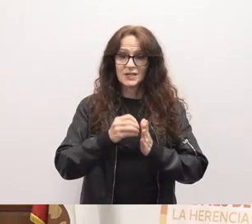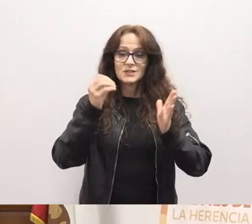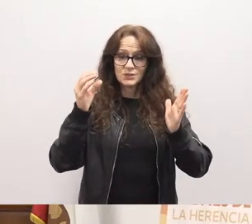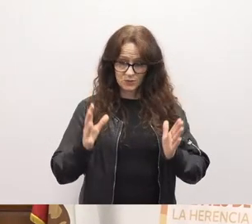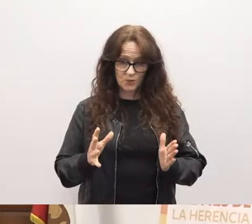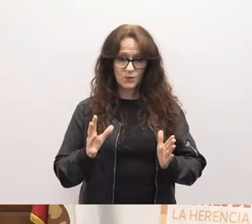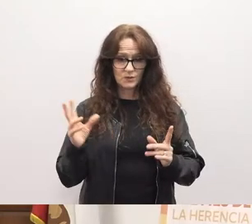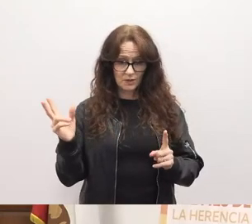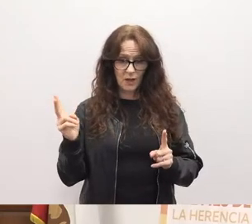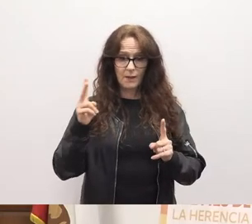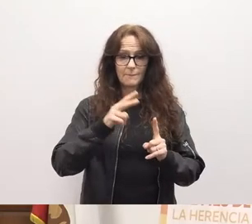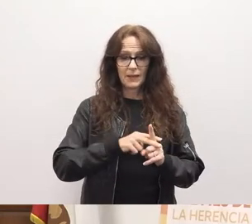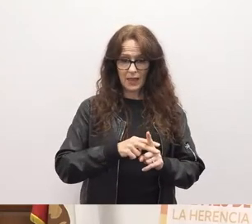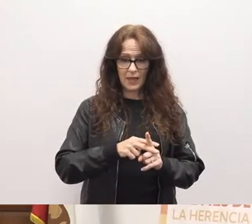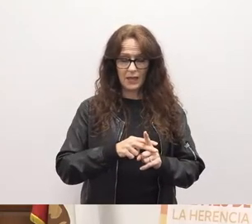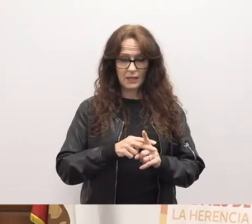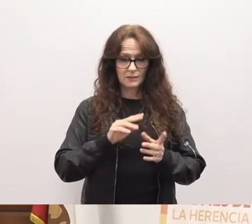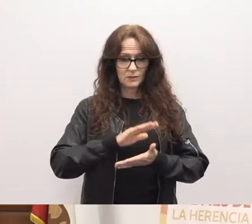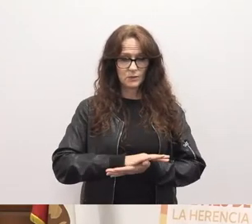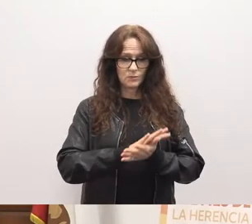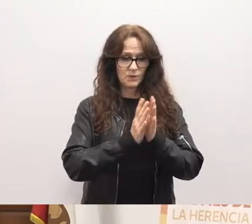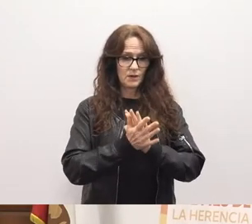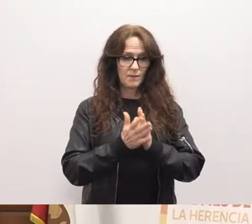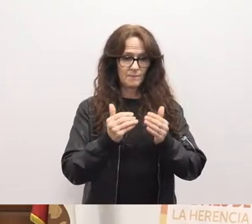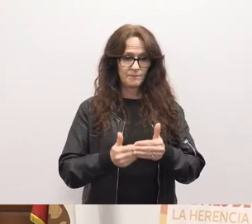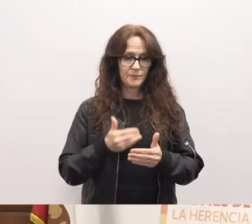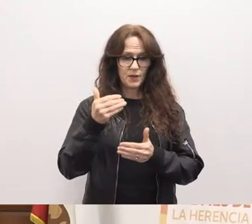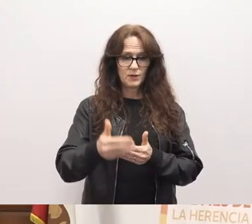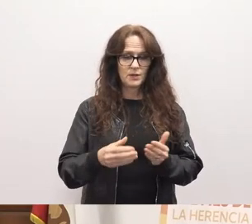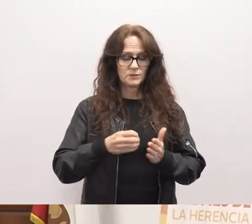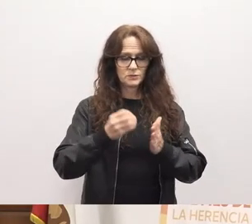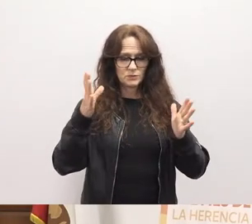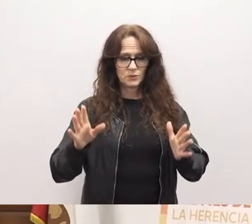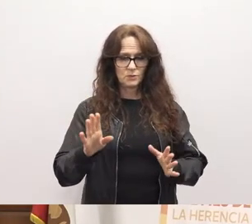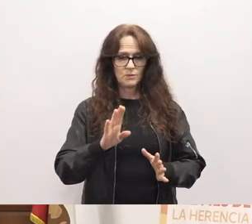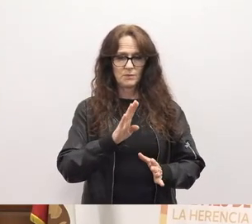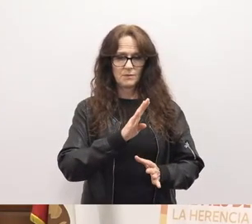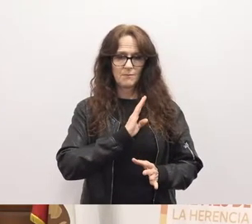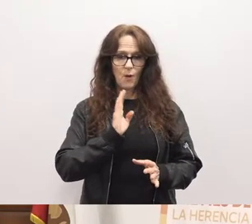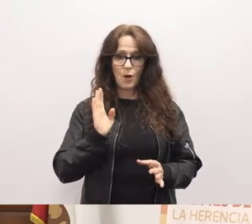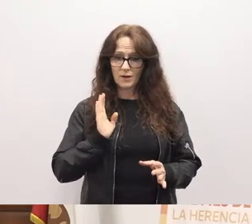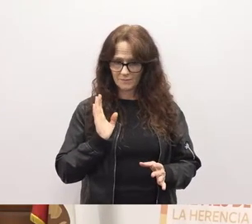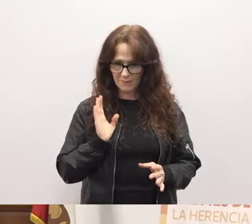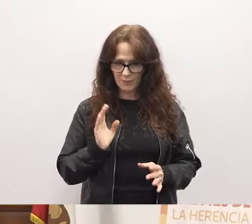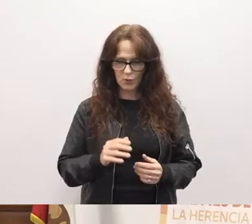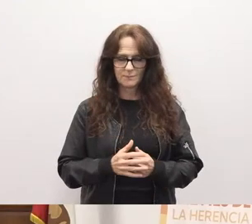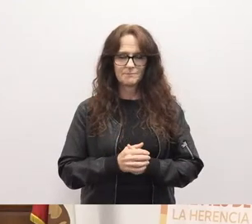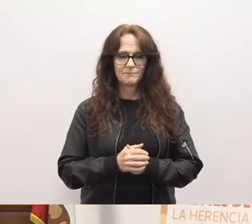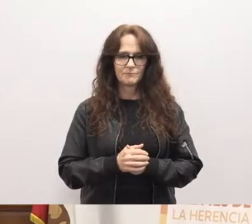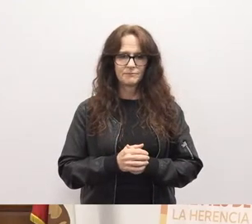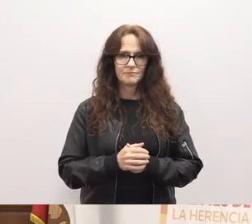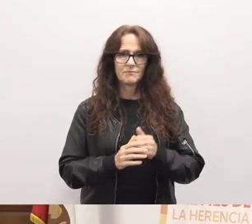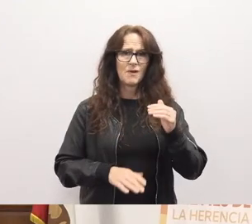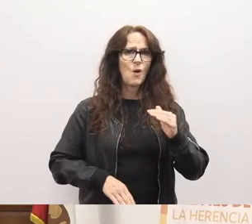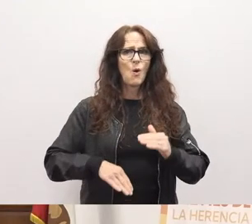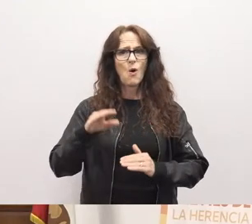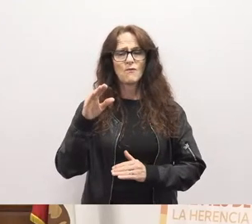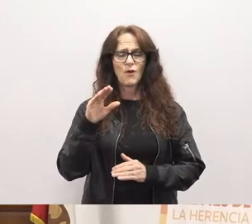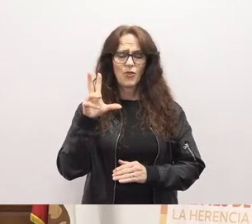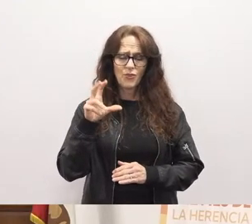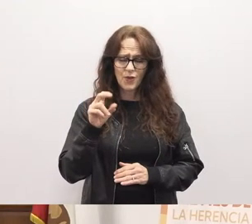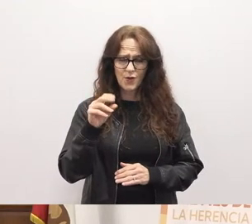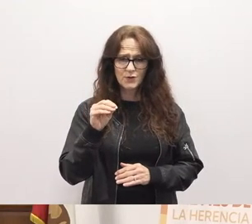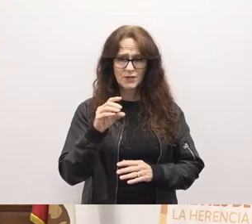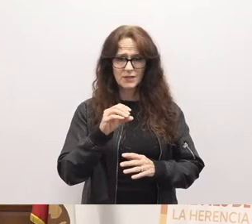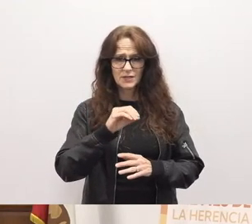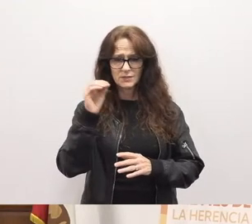who applied to become our next student board member. Over 30 students. We